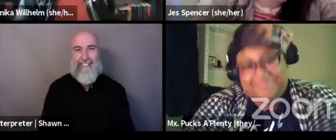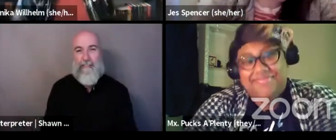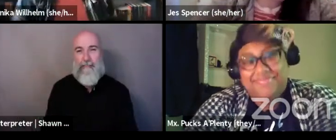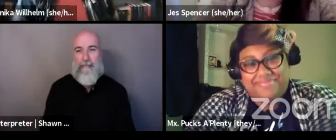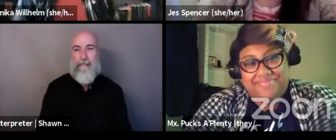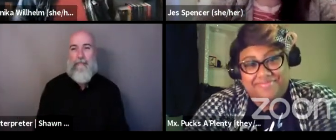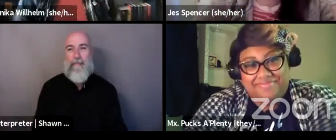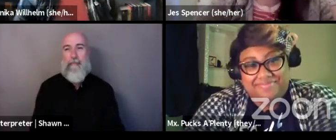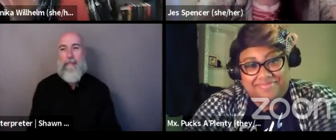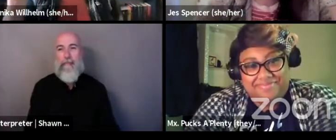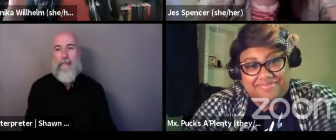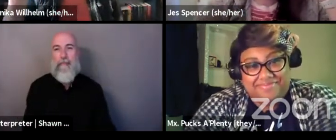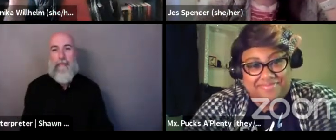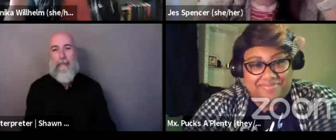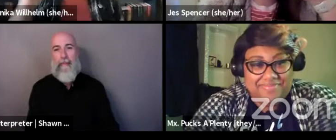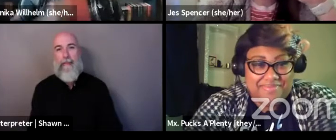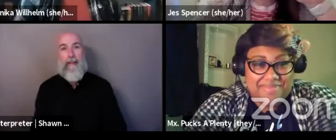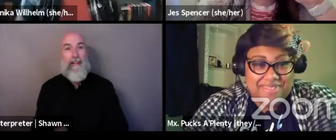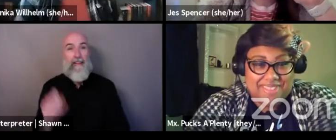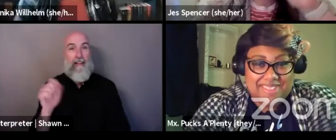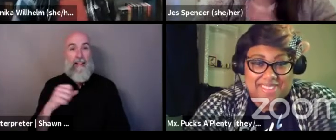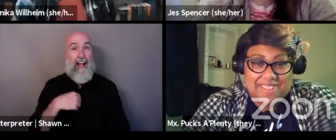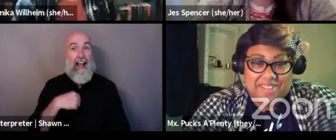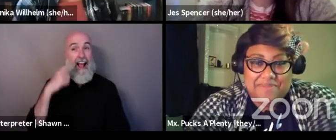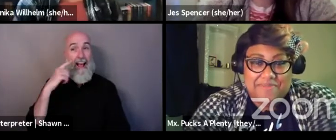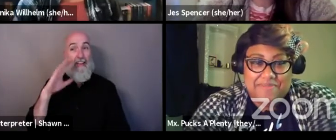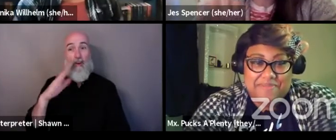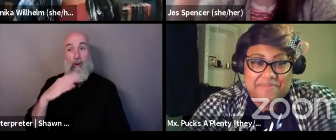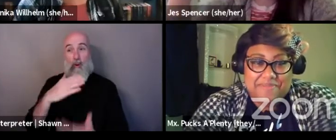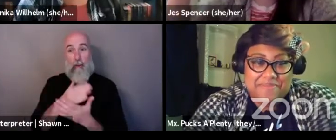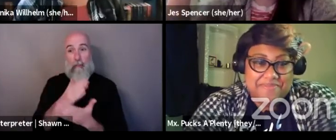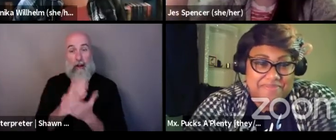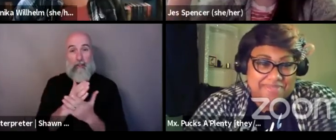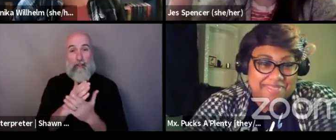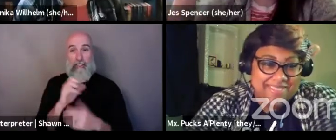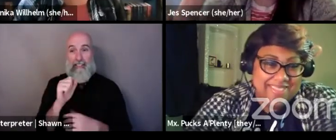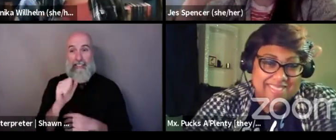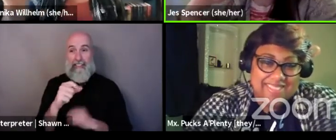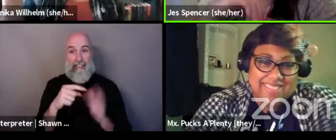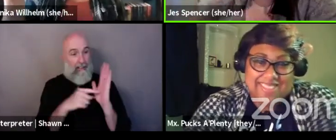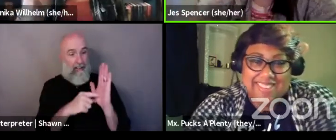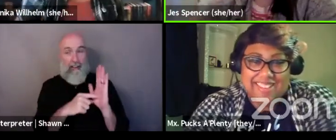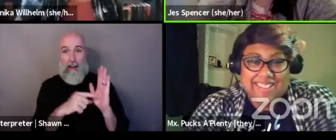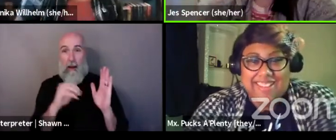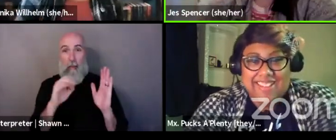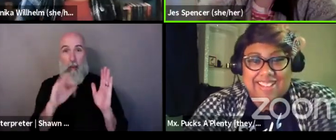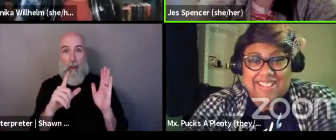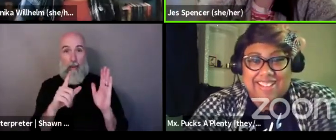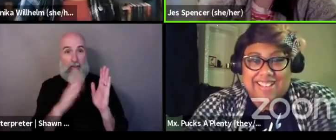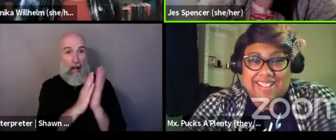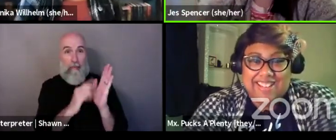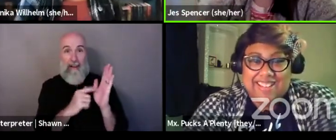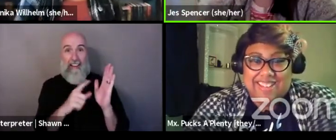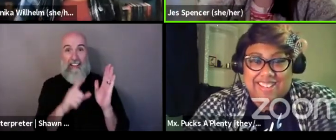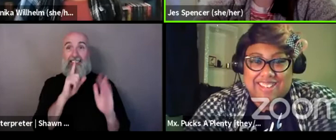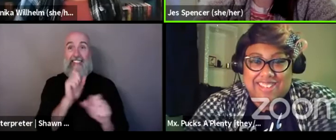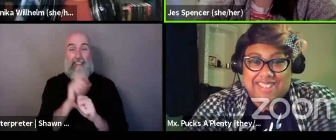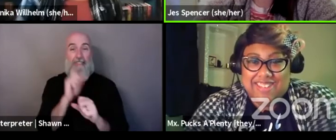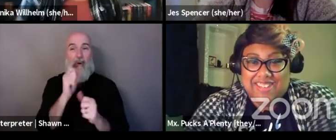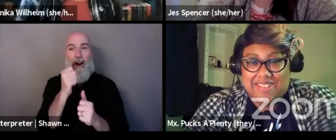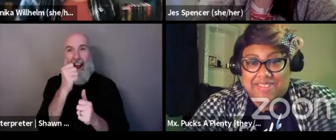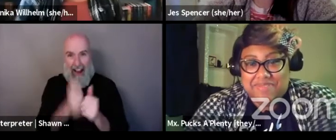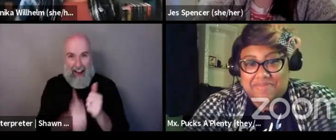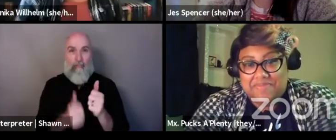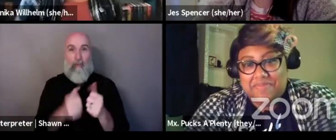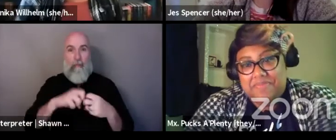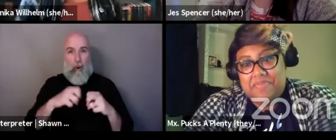Yes. Yes. I mean, I think that your budget is a moral document. That goes for literally every friggin'